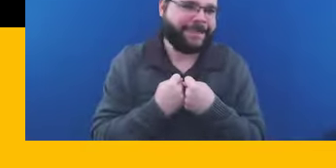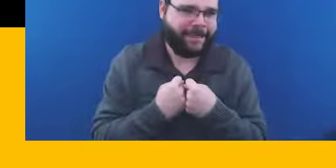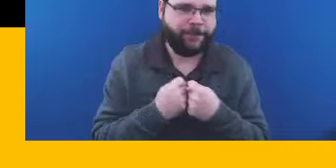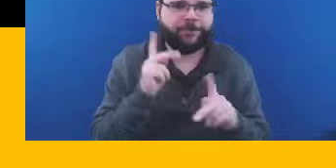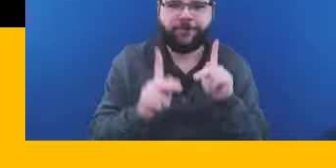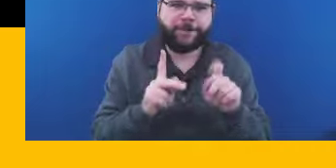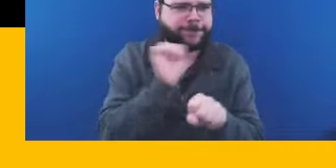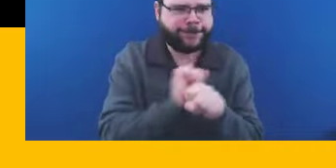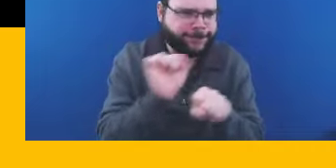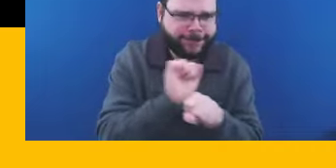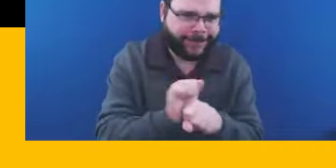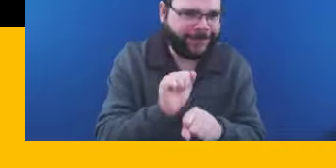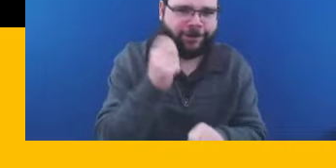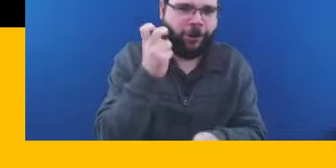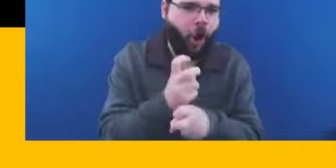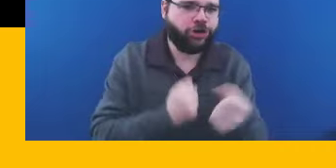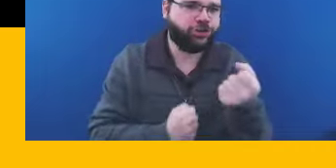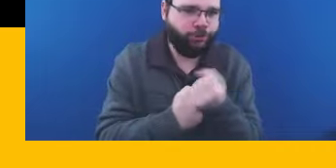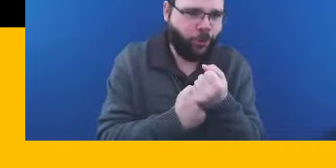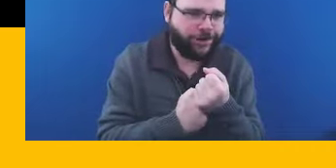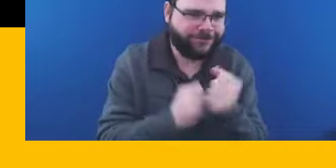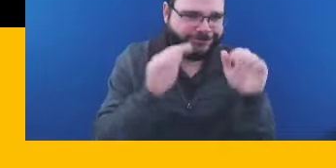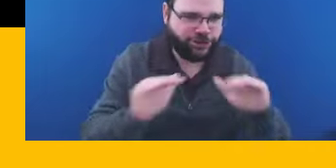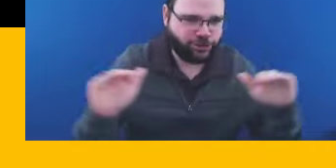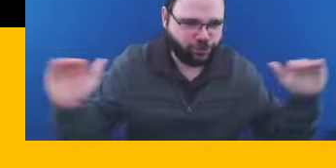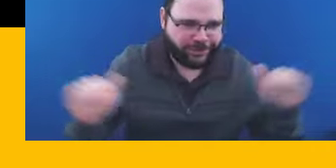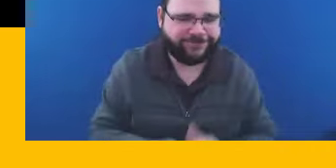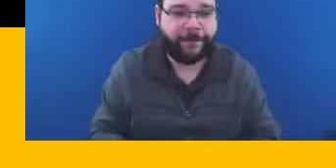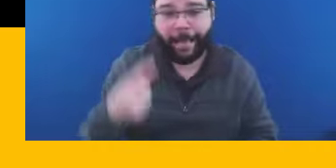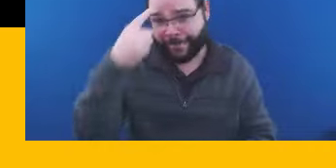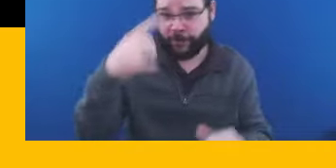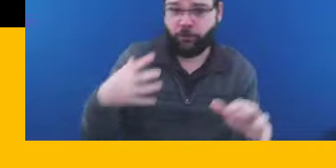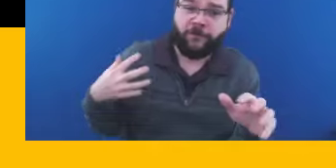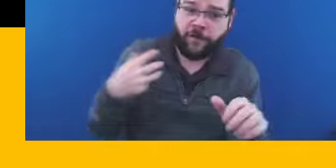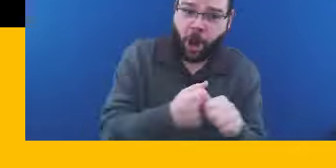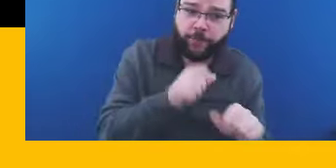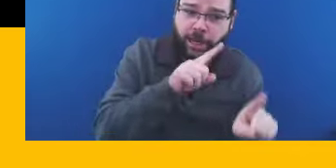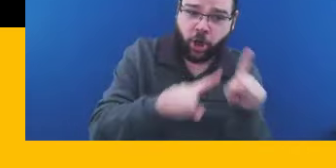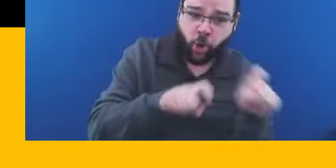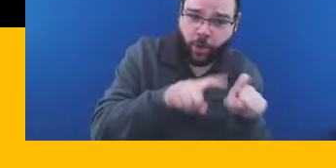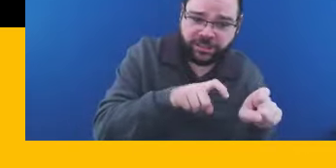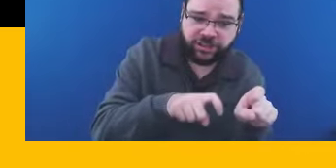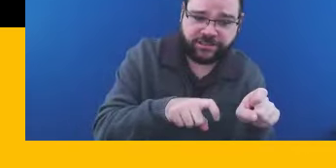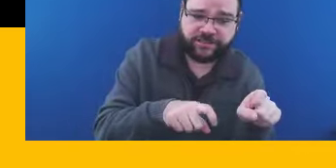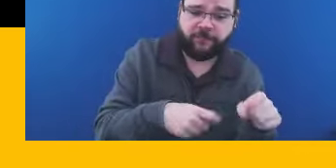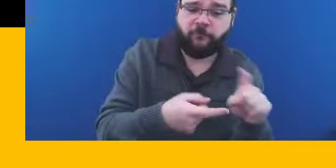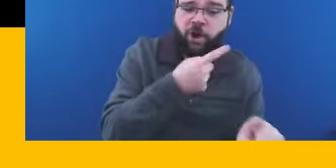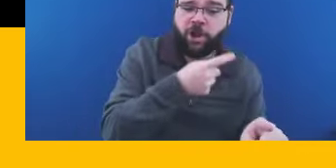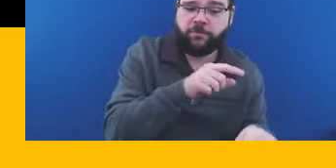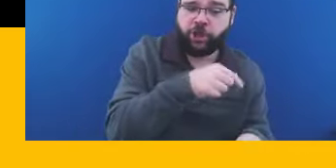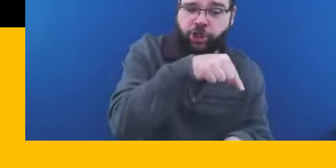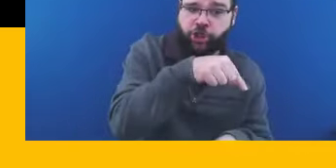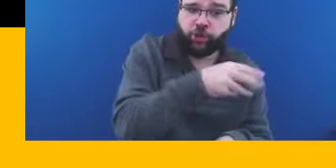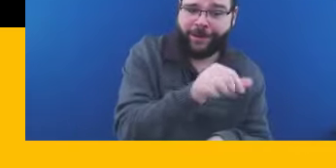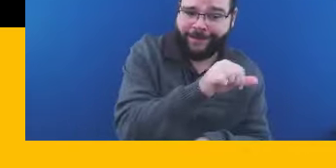who are working hard for children. We are, I think, caught up on questions in both the Q&A and in the chat. We're going to